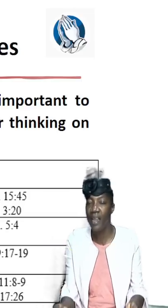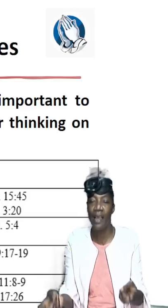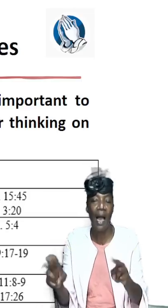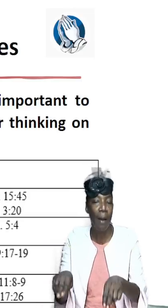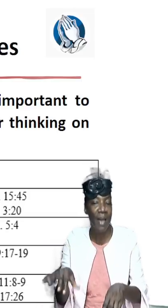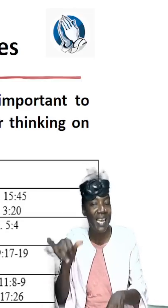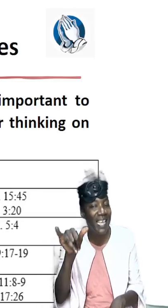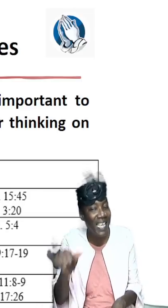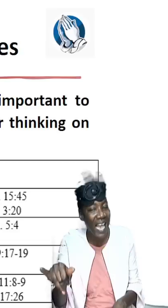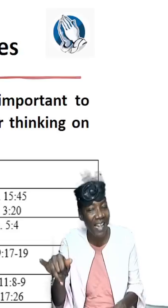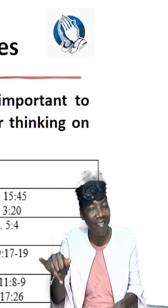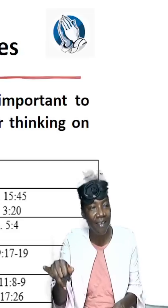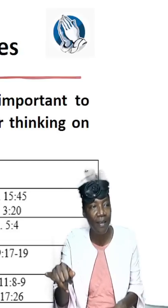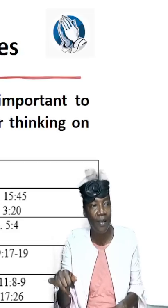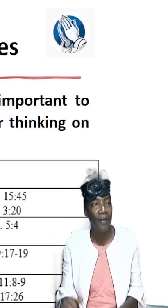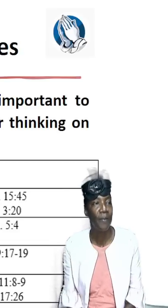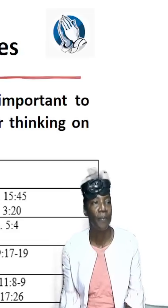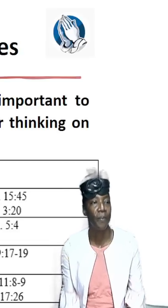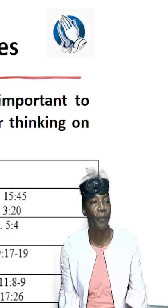And yet at this